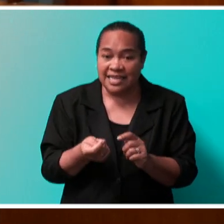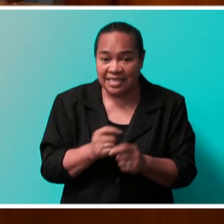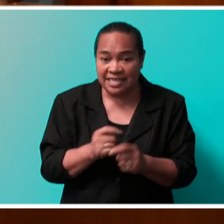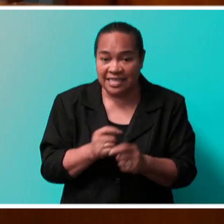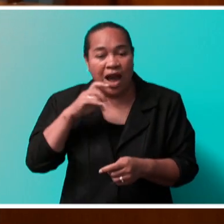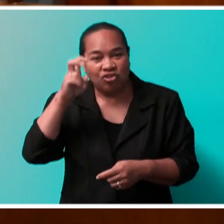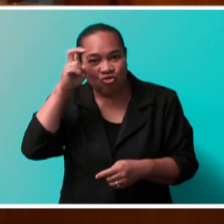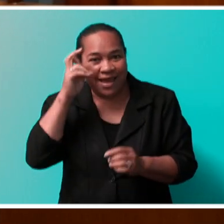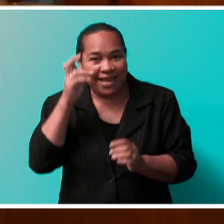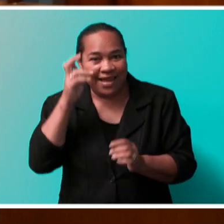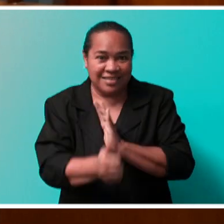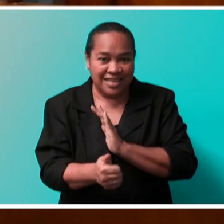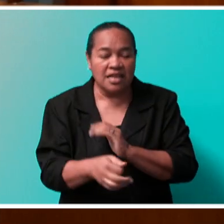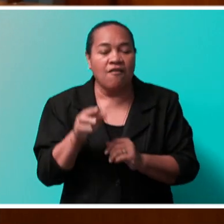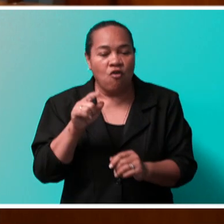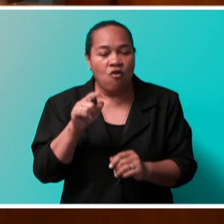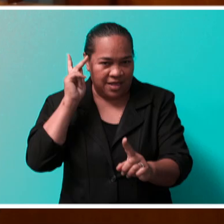specifically for this purpose.